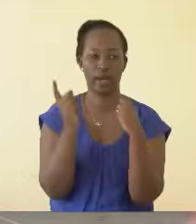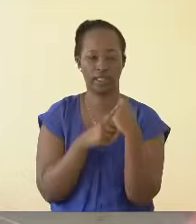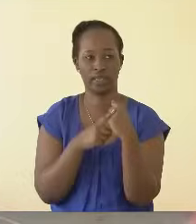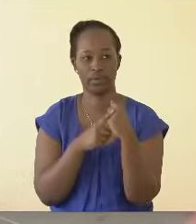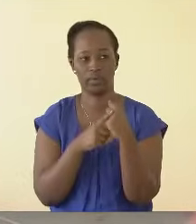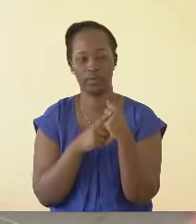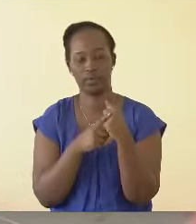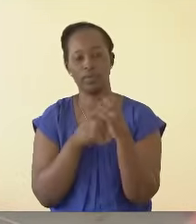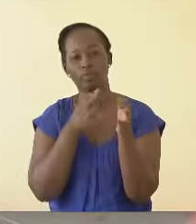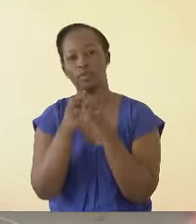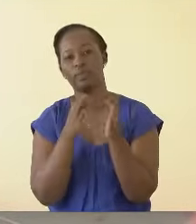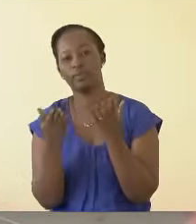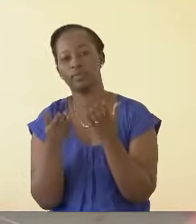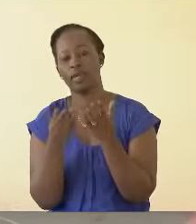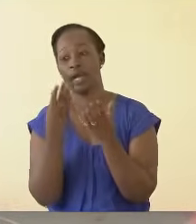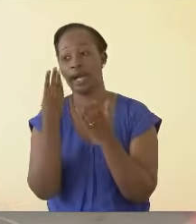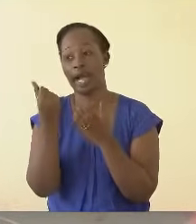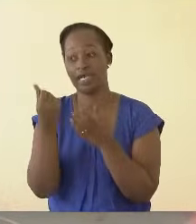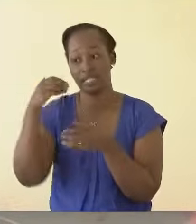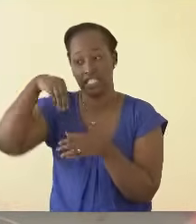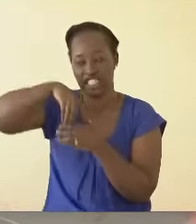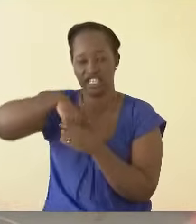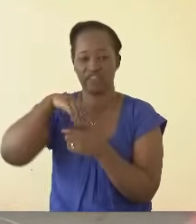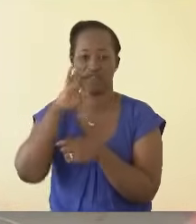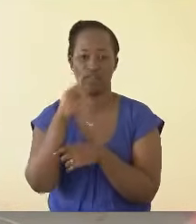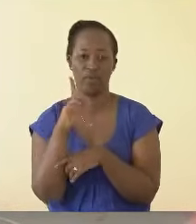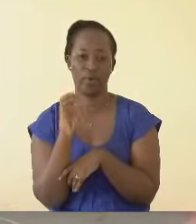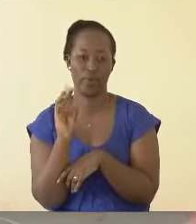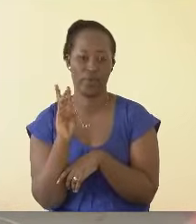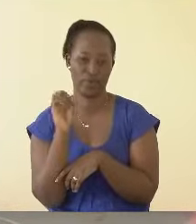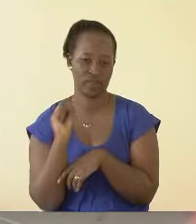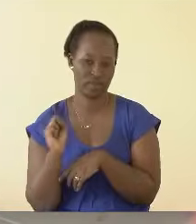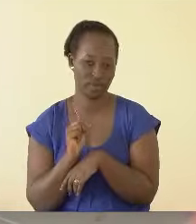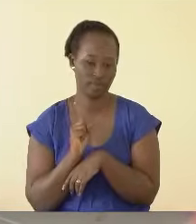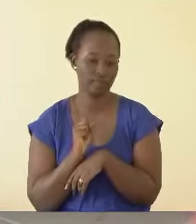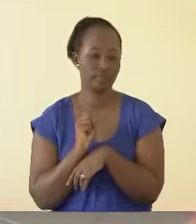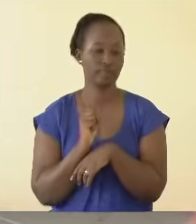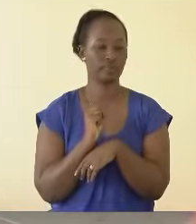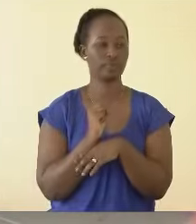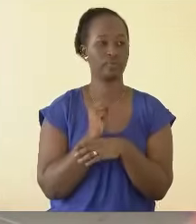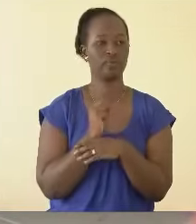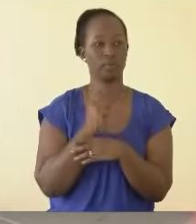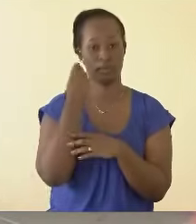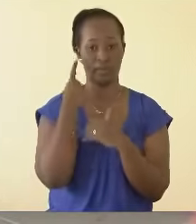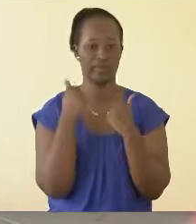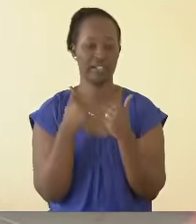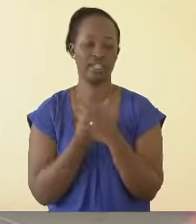one is included in cash inflows, the credit sales. So I want you now to understand